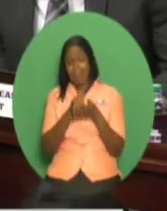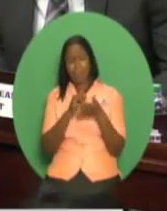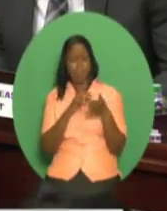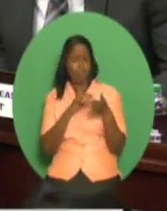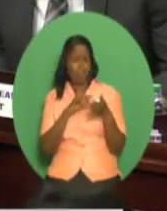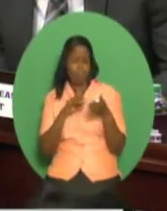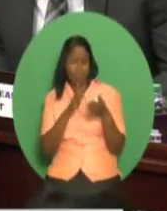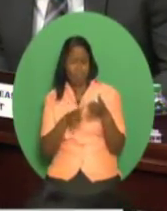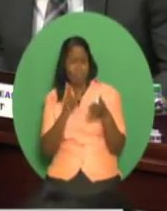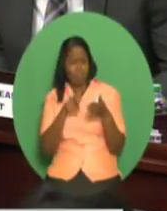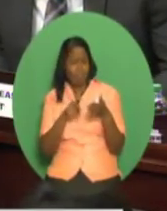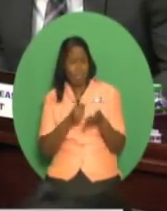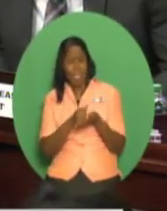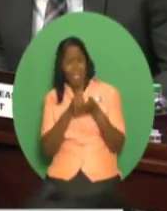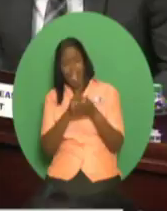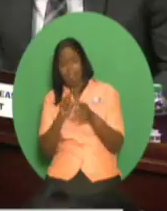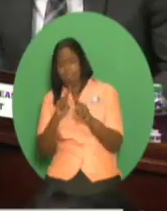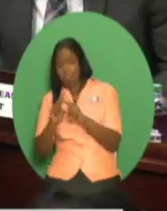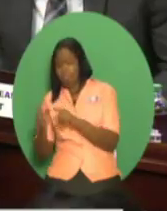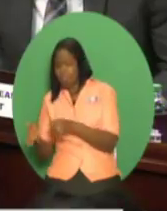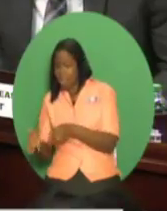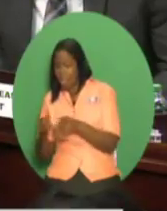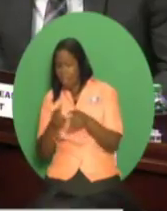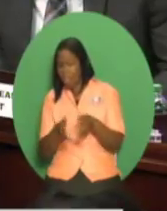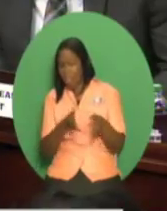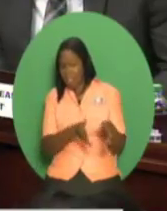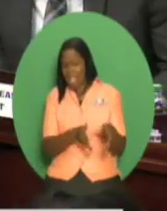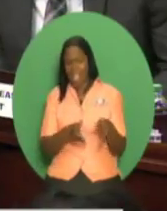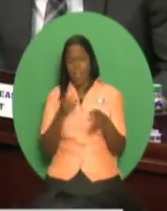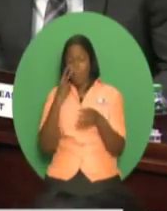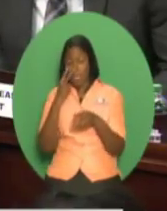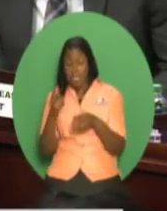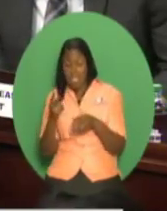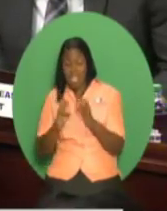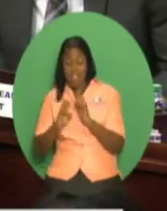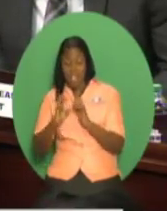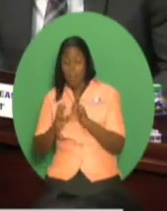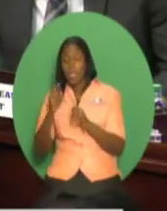the students in a way that they weren't able to assist before.